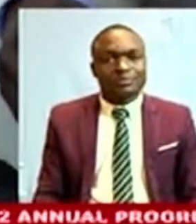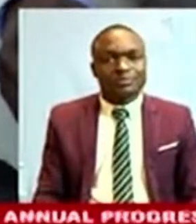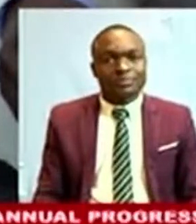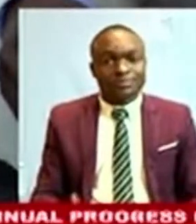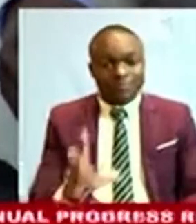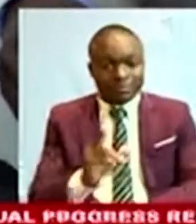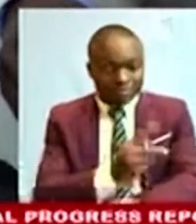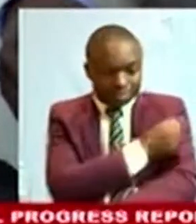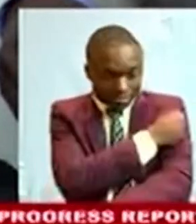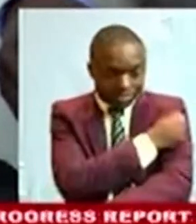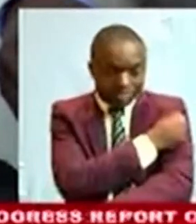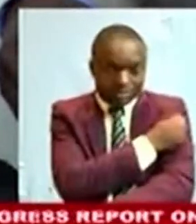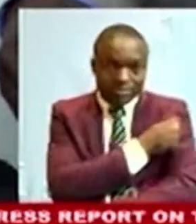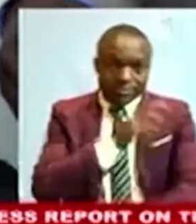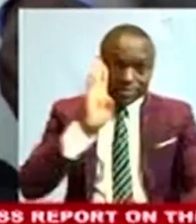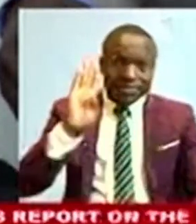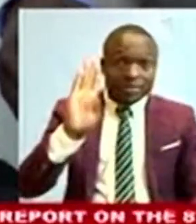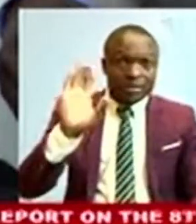vaccines, BCG,